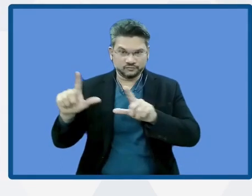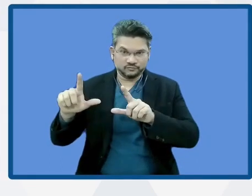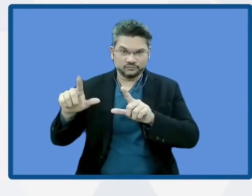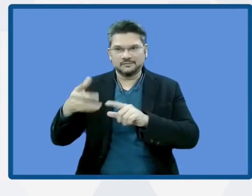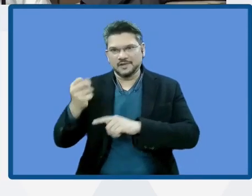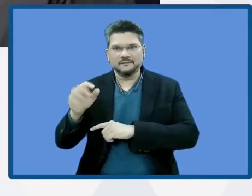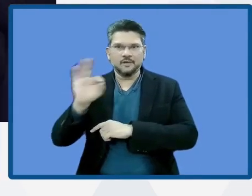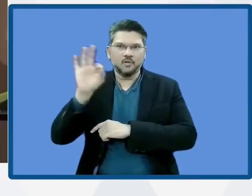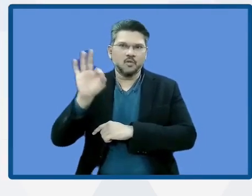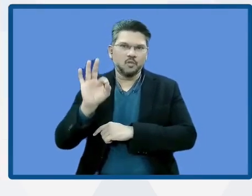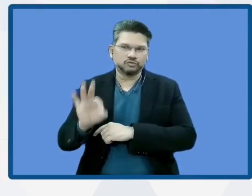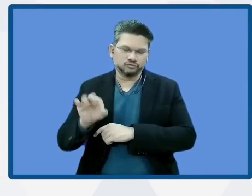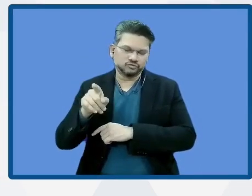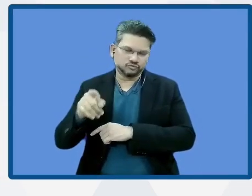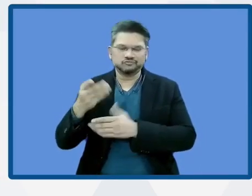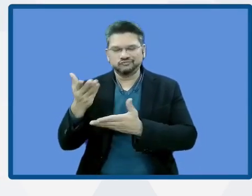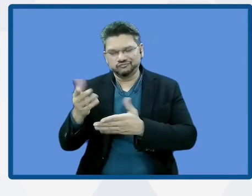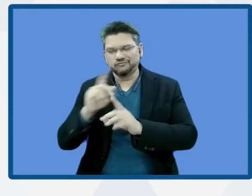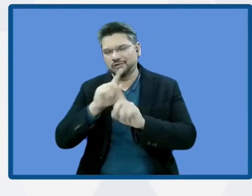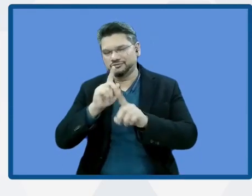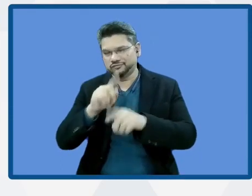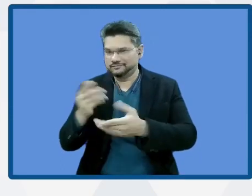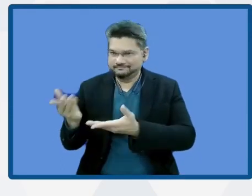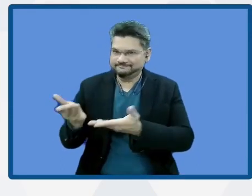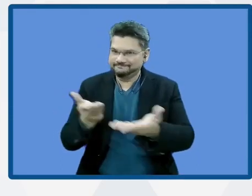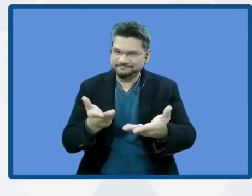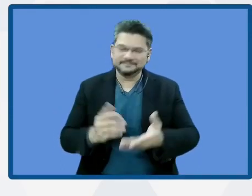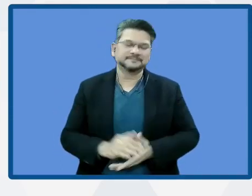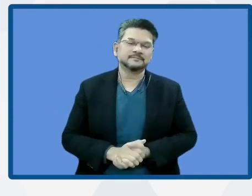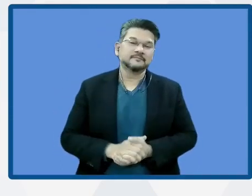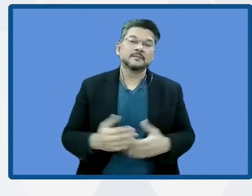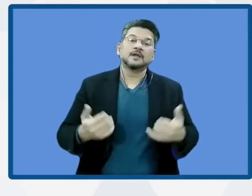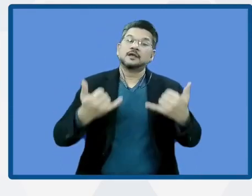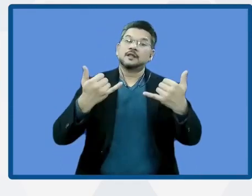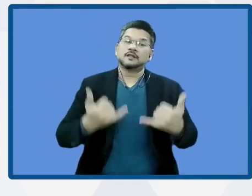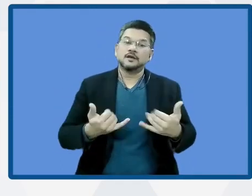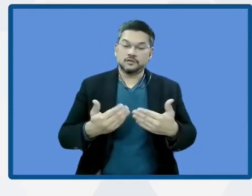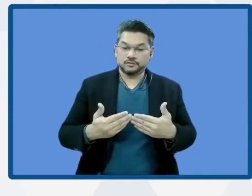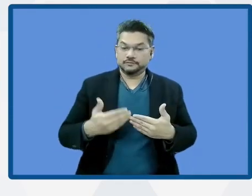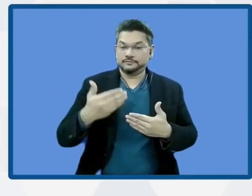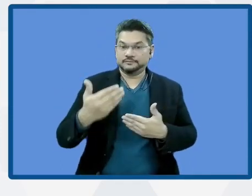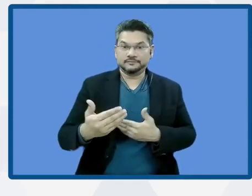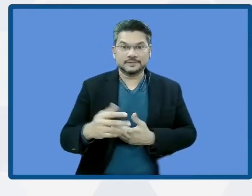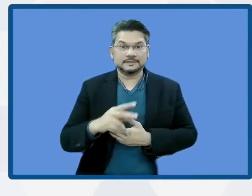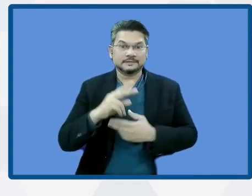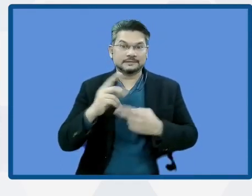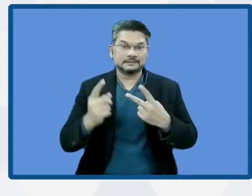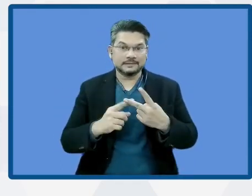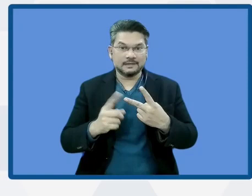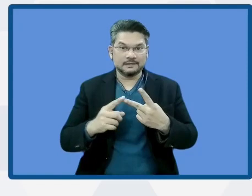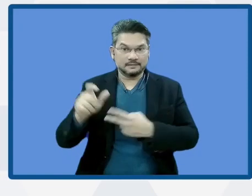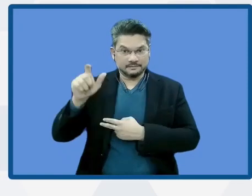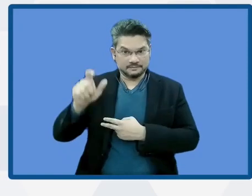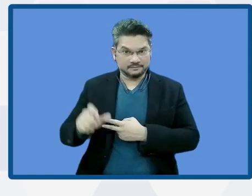you can share with us as well. All right. We will now move on to our second panelist. We have Luis. This is an early